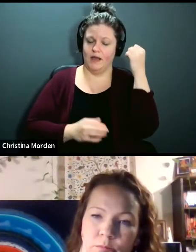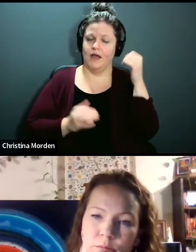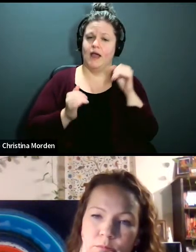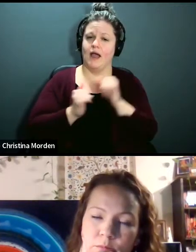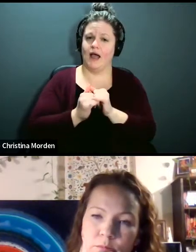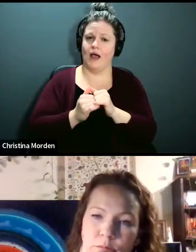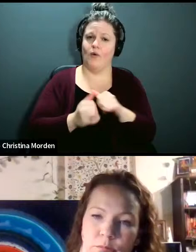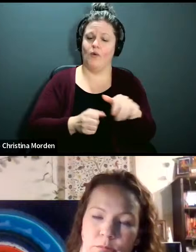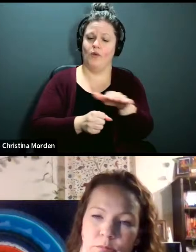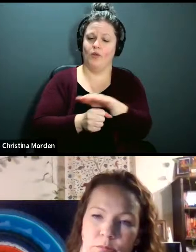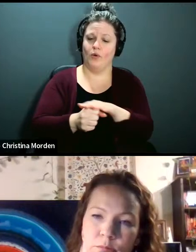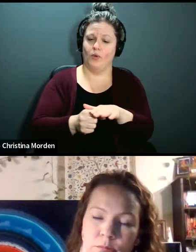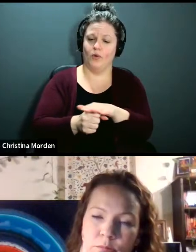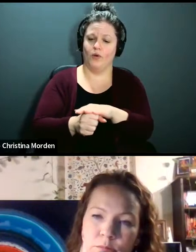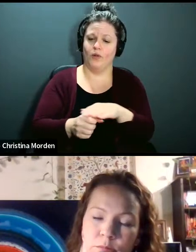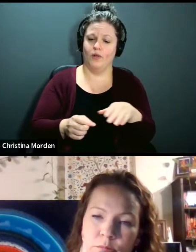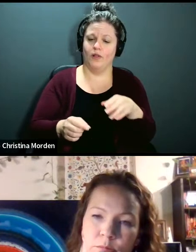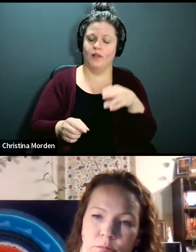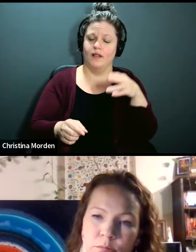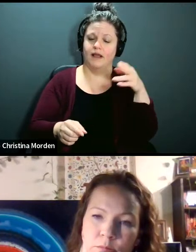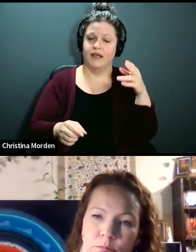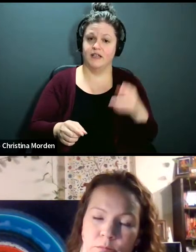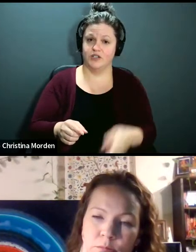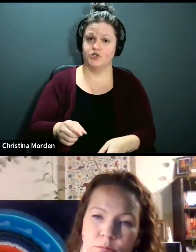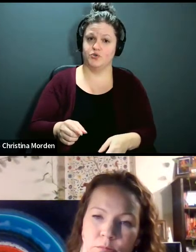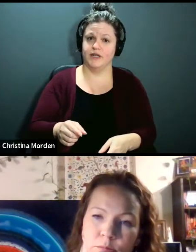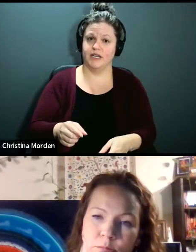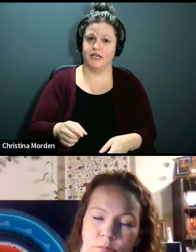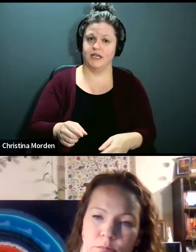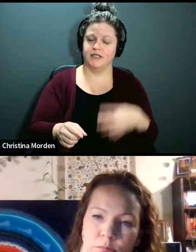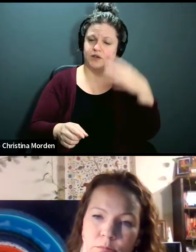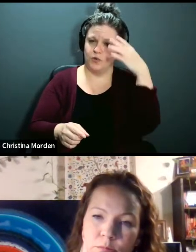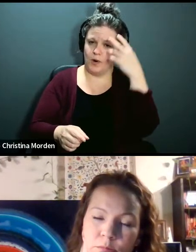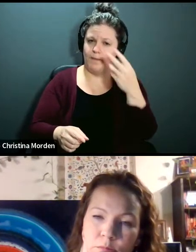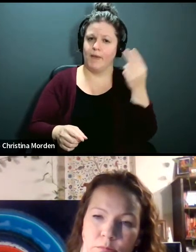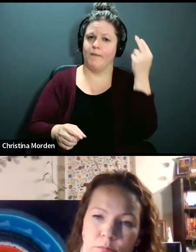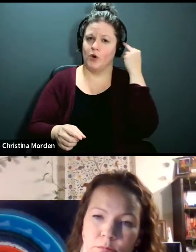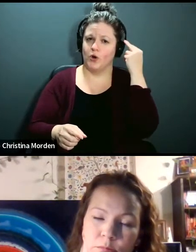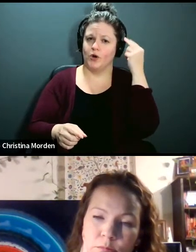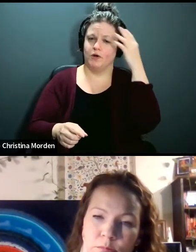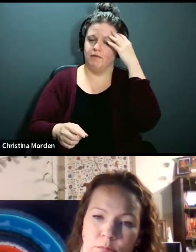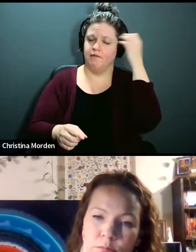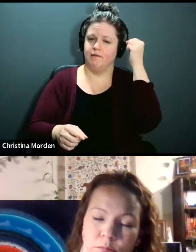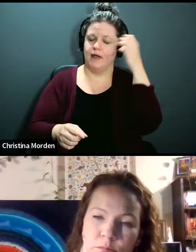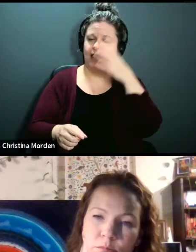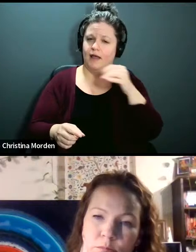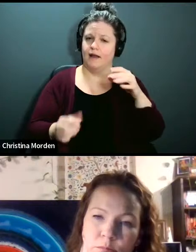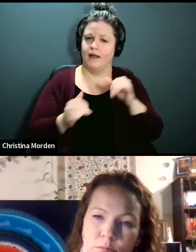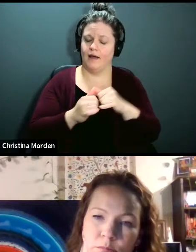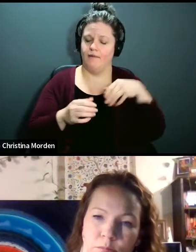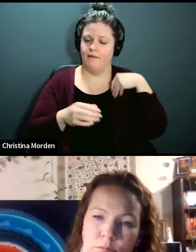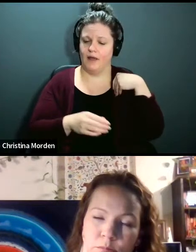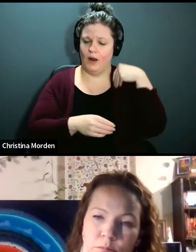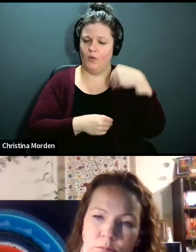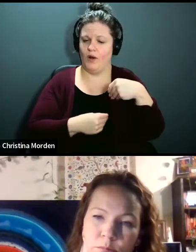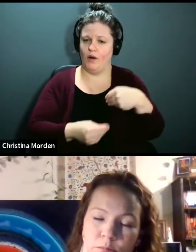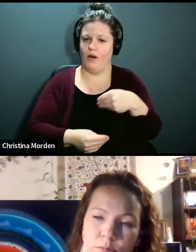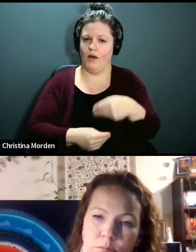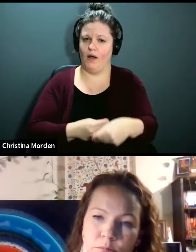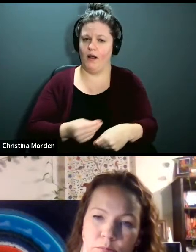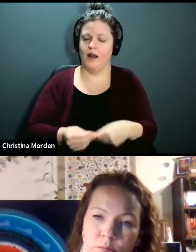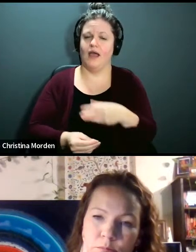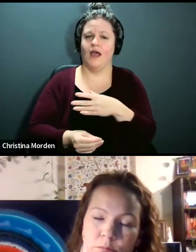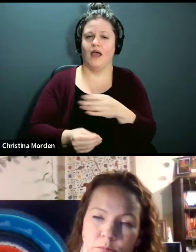history being uh carried on that way and how that that relates to kind of uh more